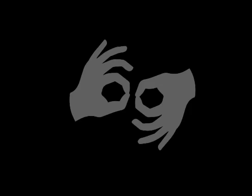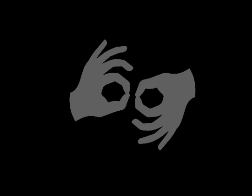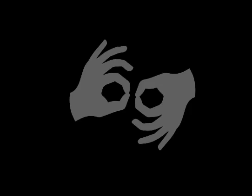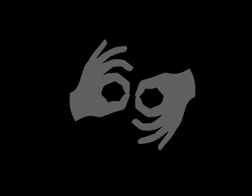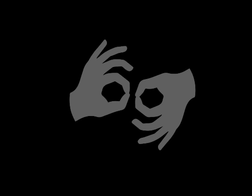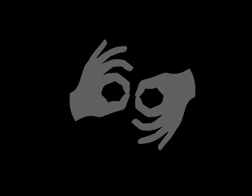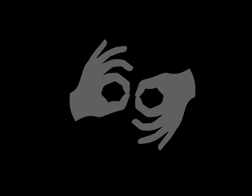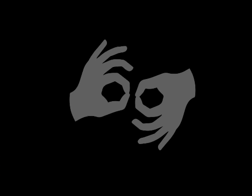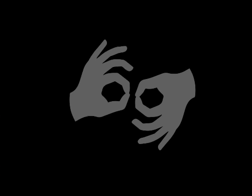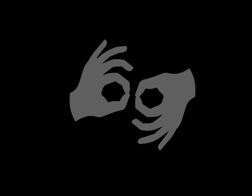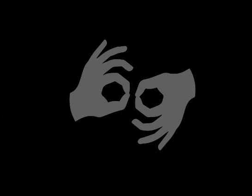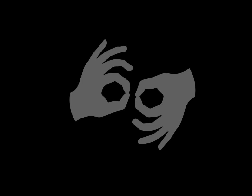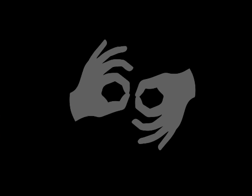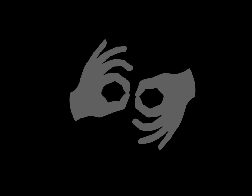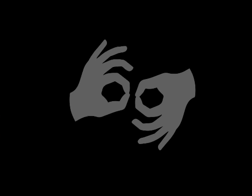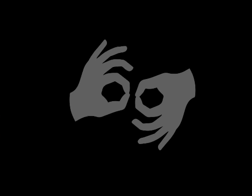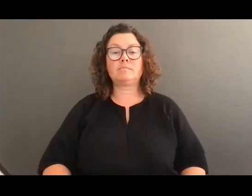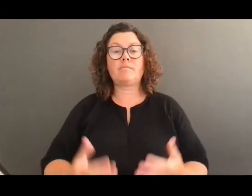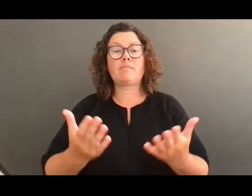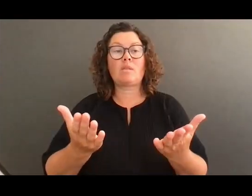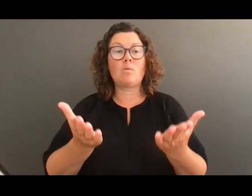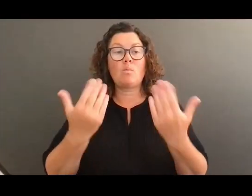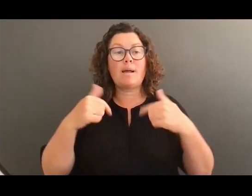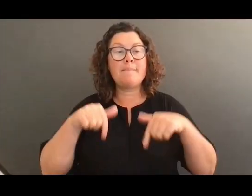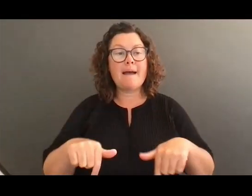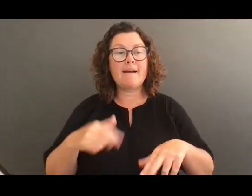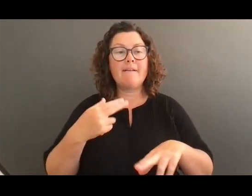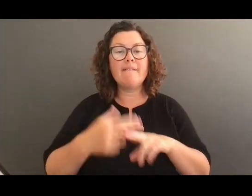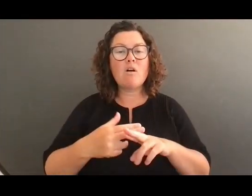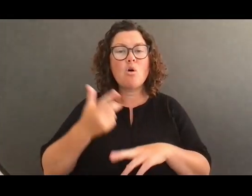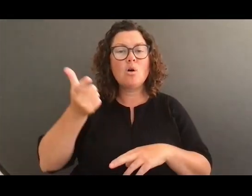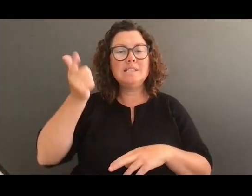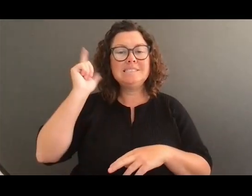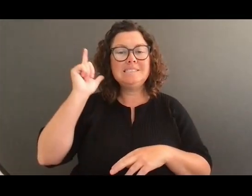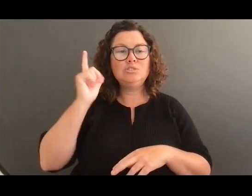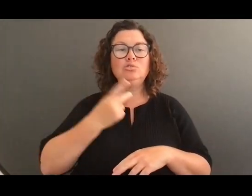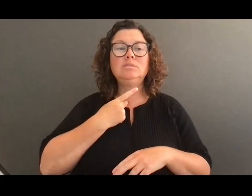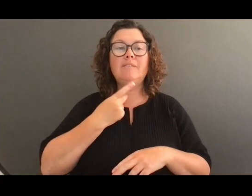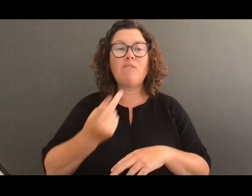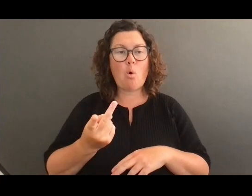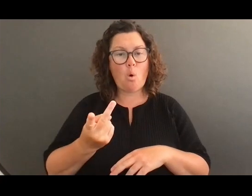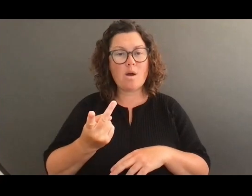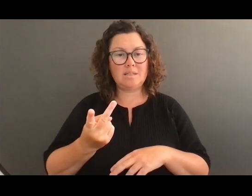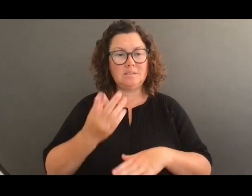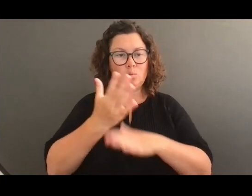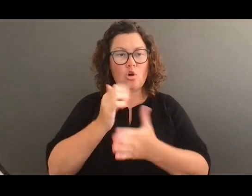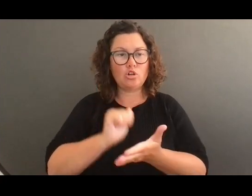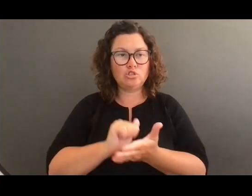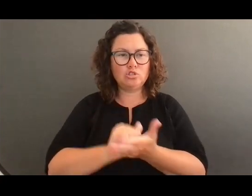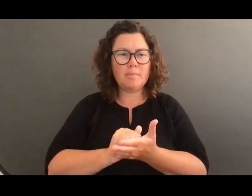Welcome back for the Teacher's Voice session. I just want to start by apologising to our online